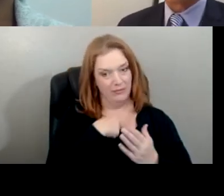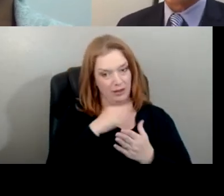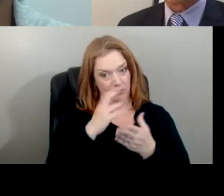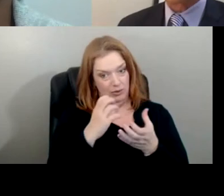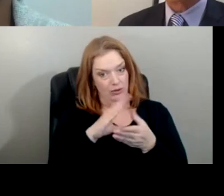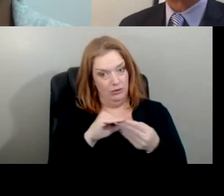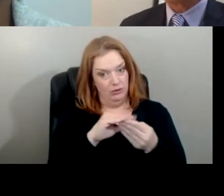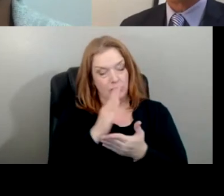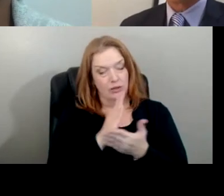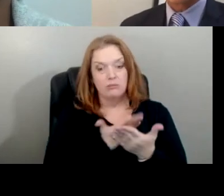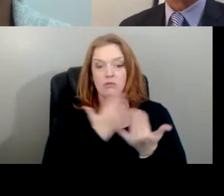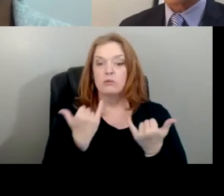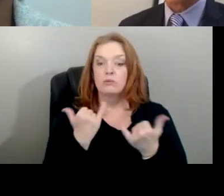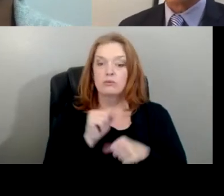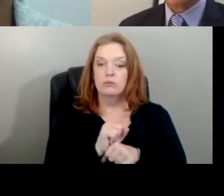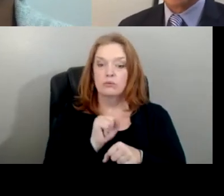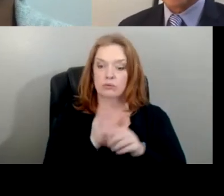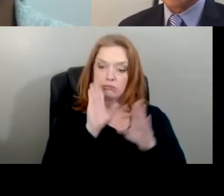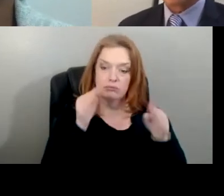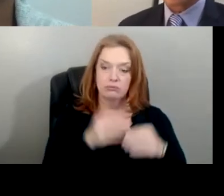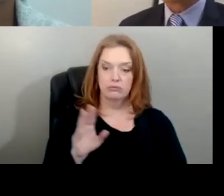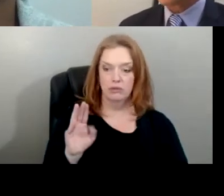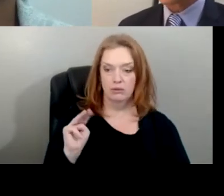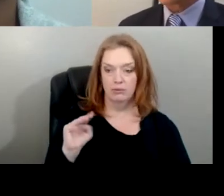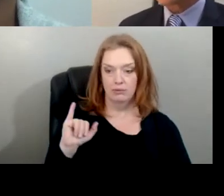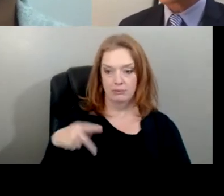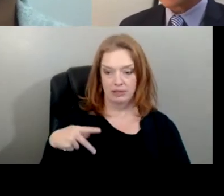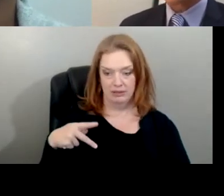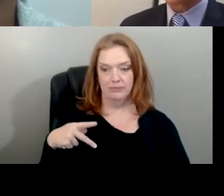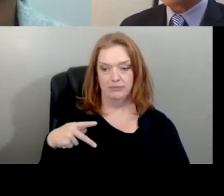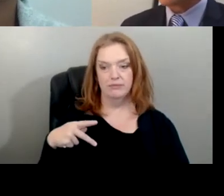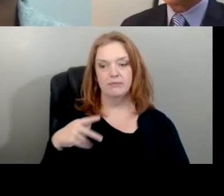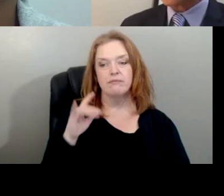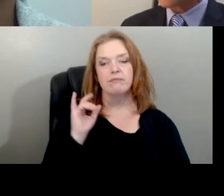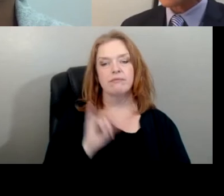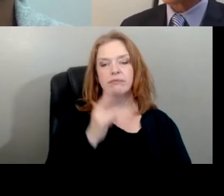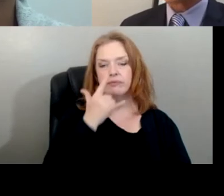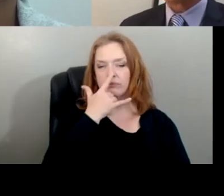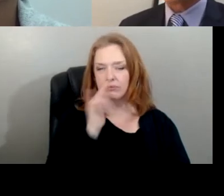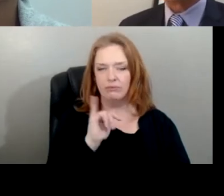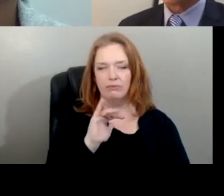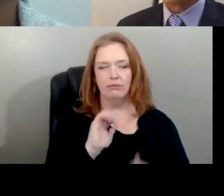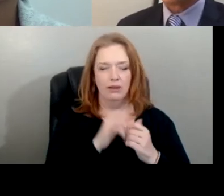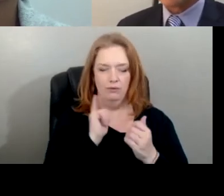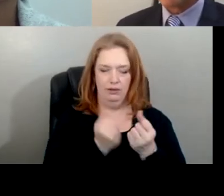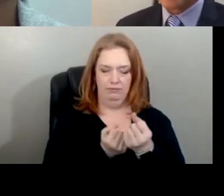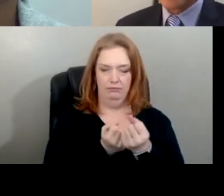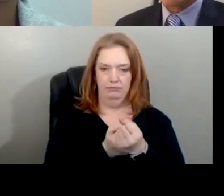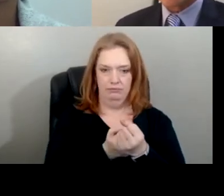on the MMIP issue, and kind of what that looks like and how that feeds into many of the